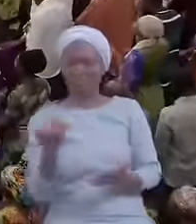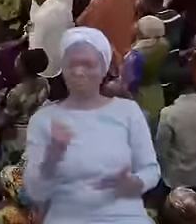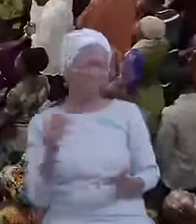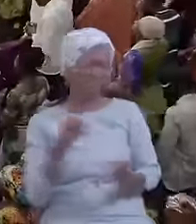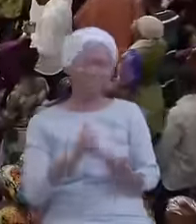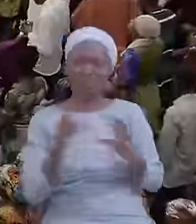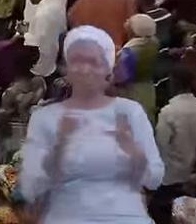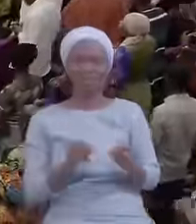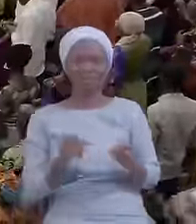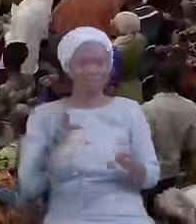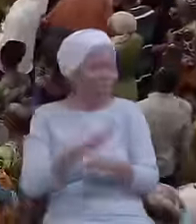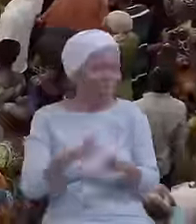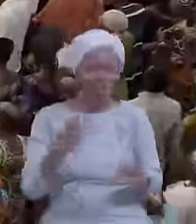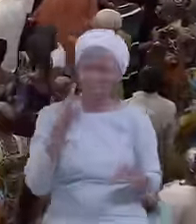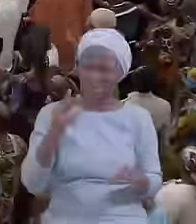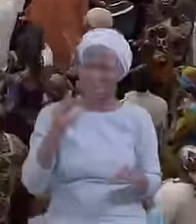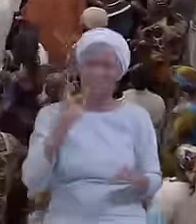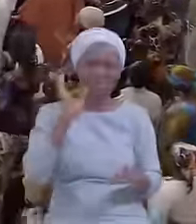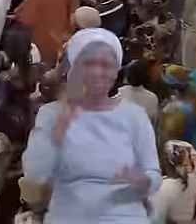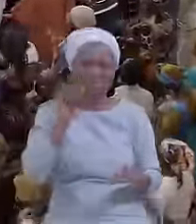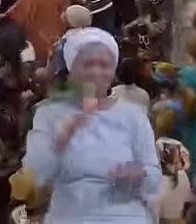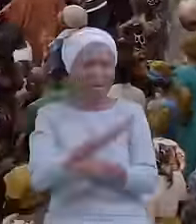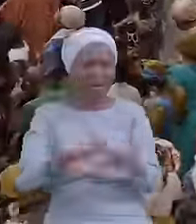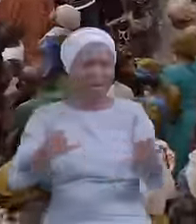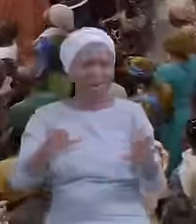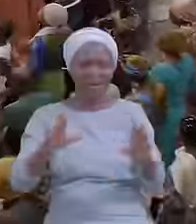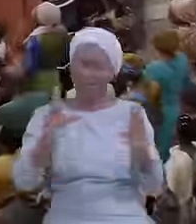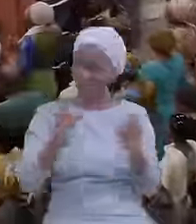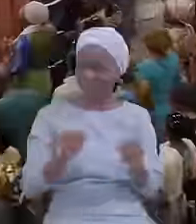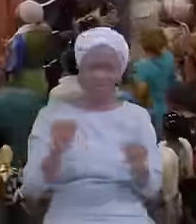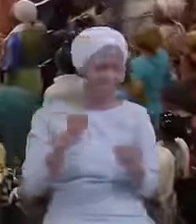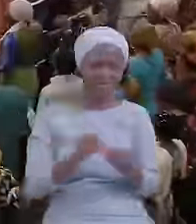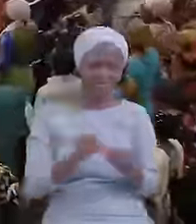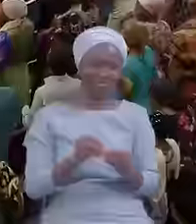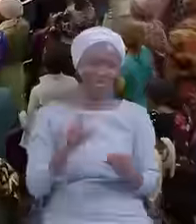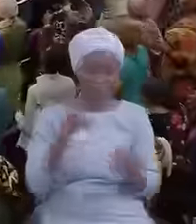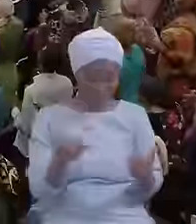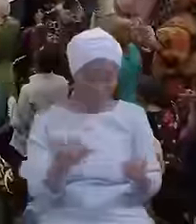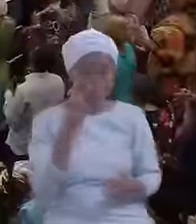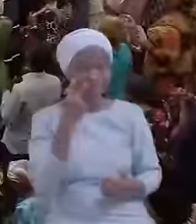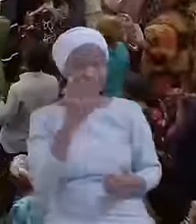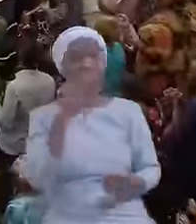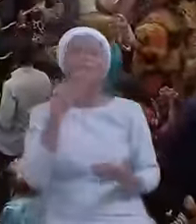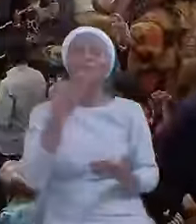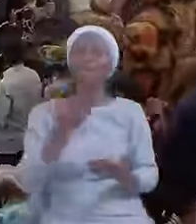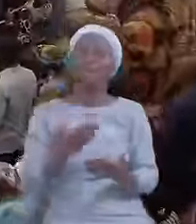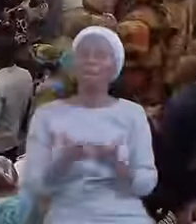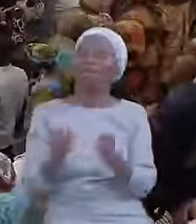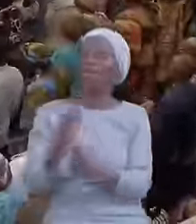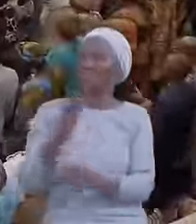see fruitlessness anymore. You see well. You